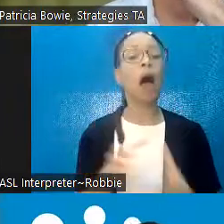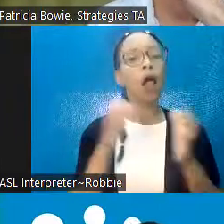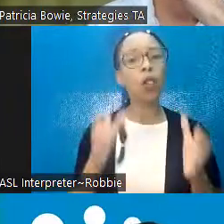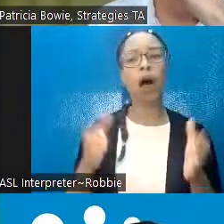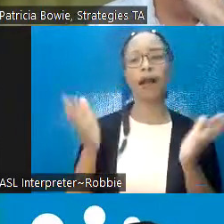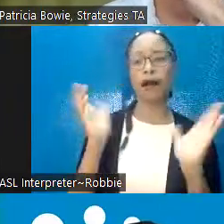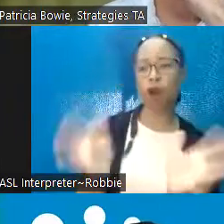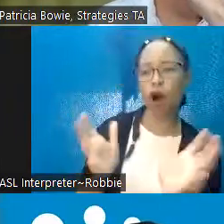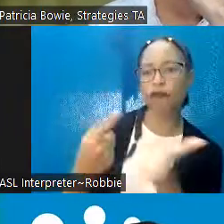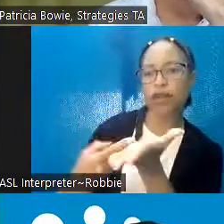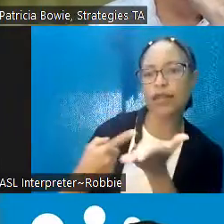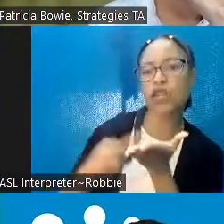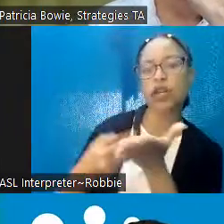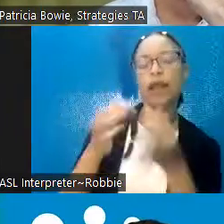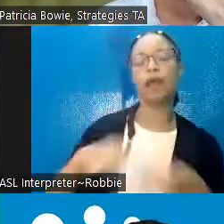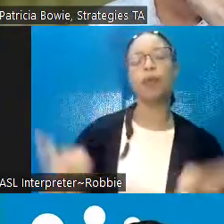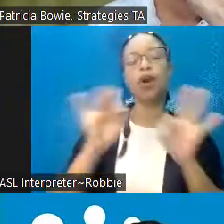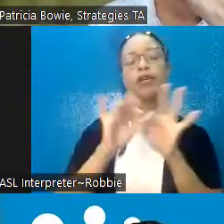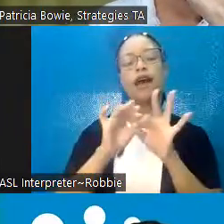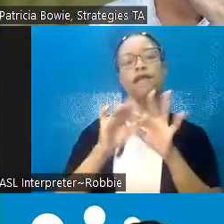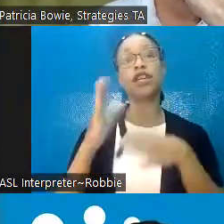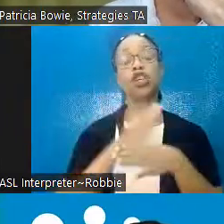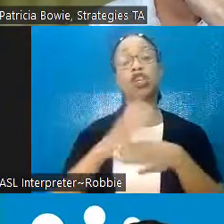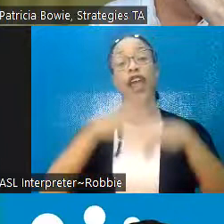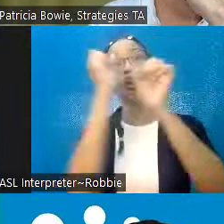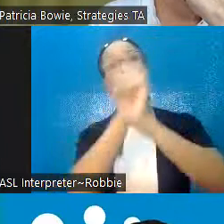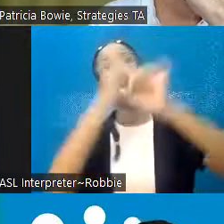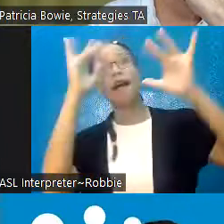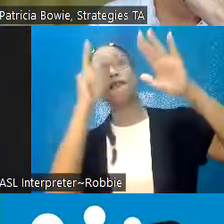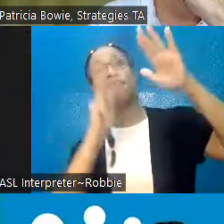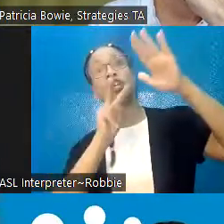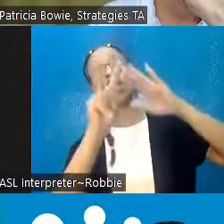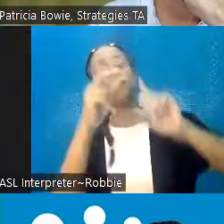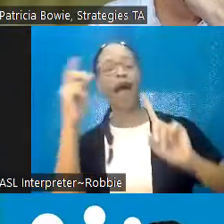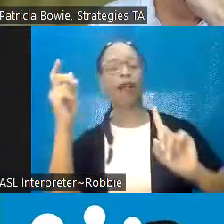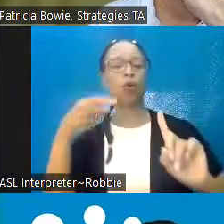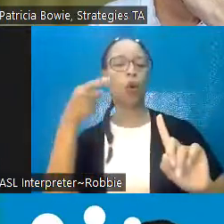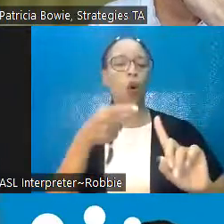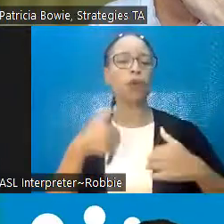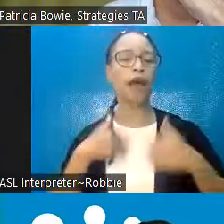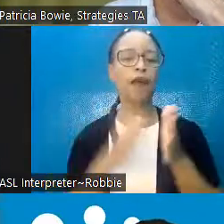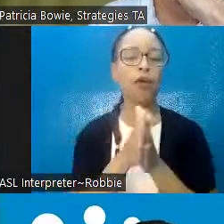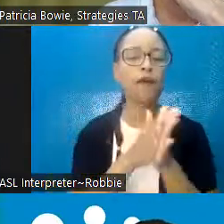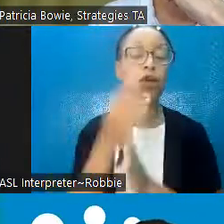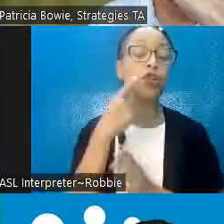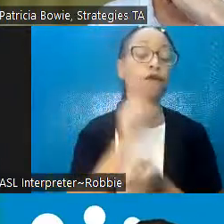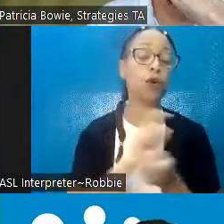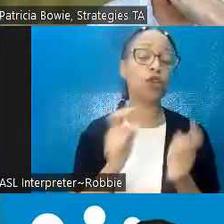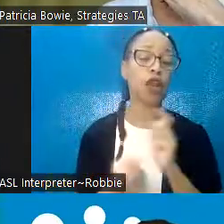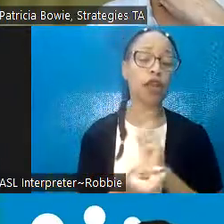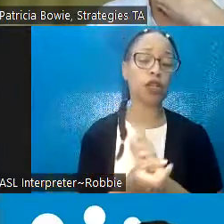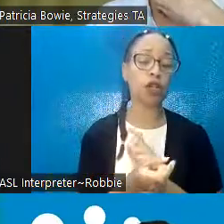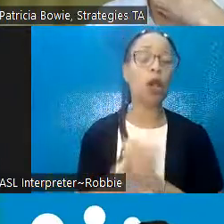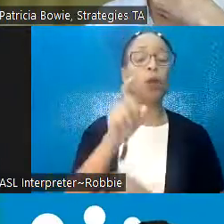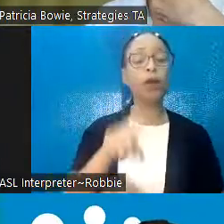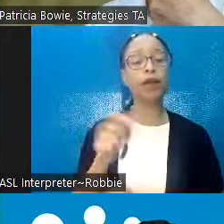conversation about the importance of the shared vision, right? In order to have motivation for change, we probably all need to